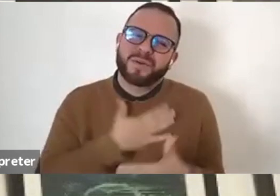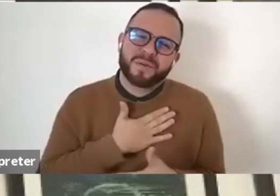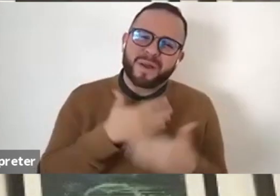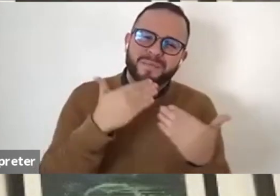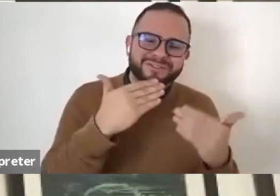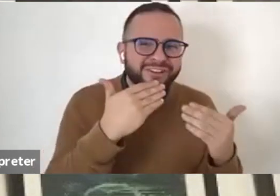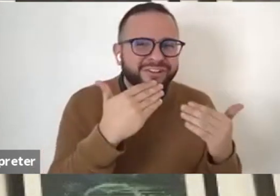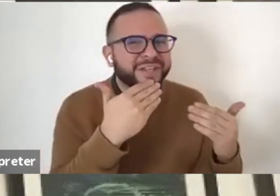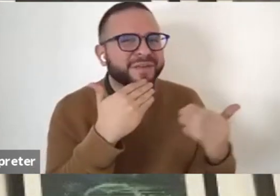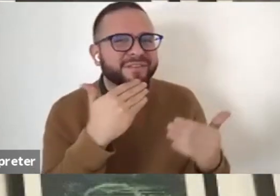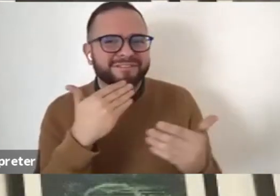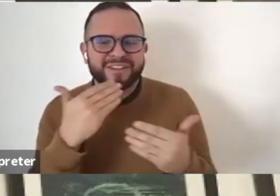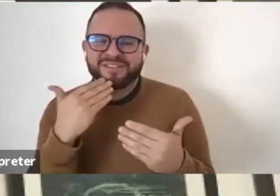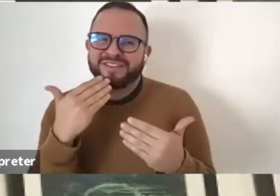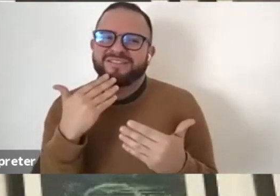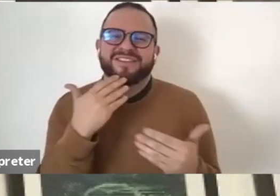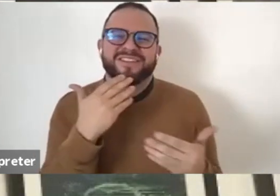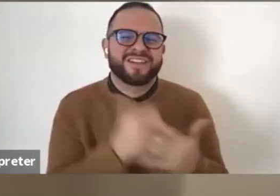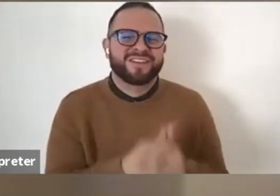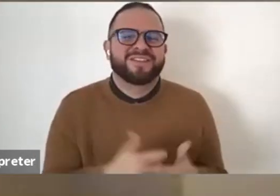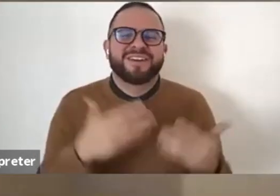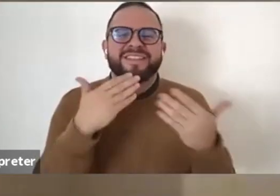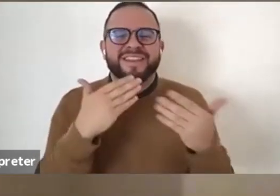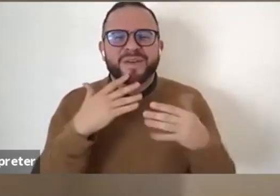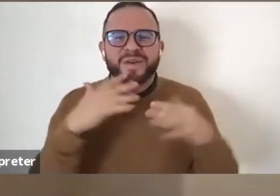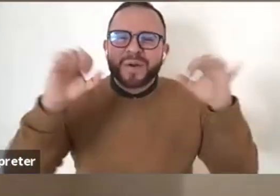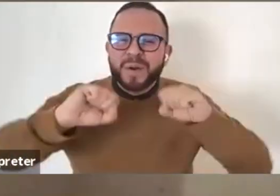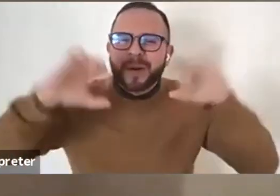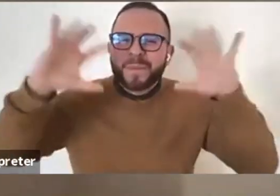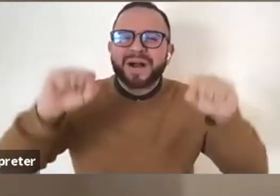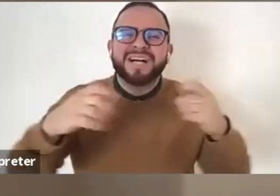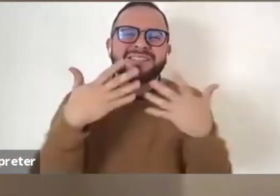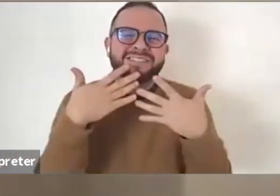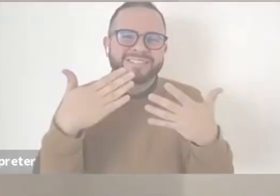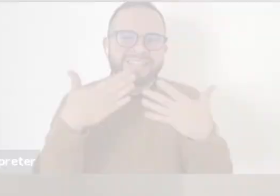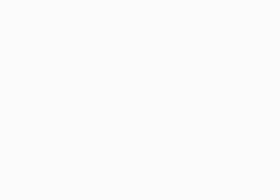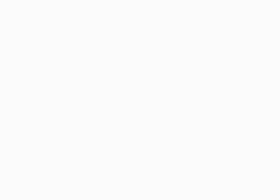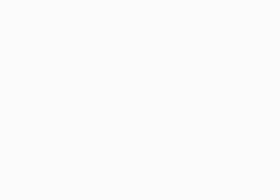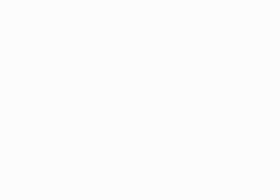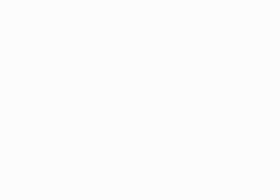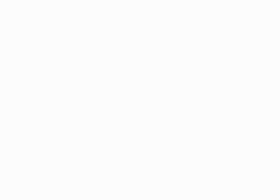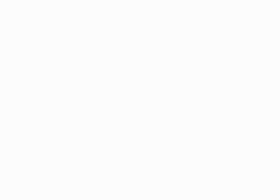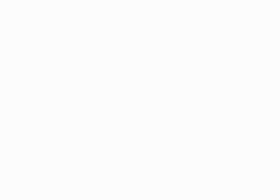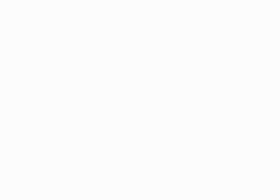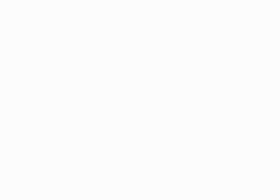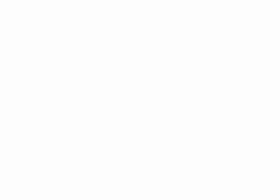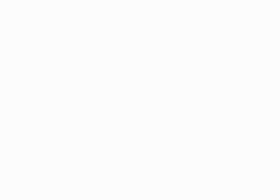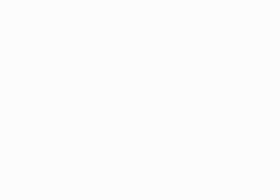Yeah, thank you so much. Thank you. Amazing pleasure. Thank you Thank so much.